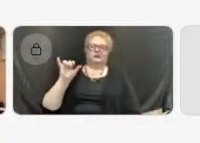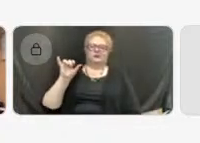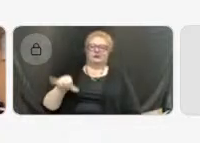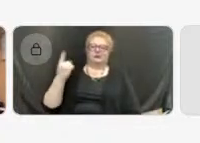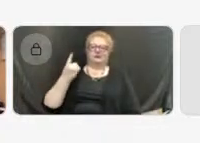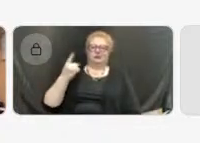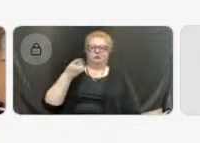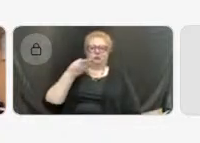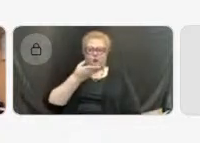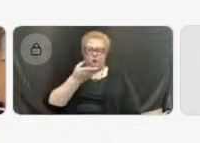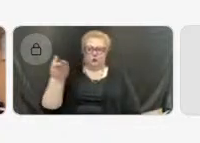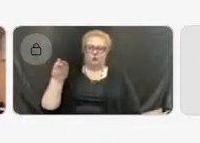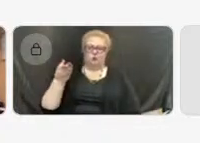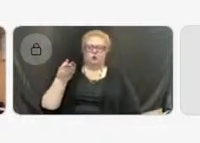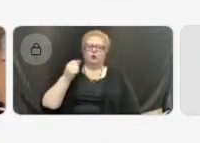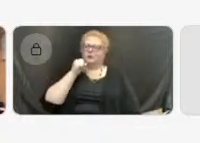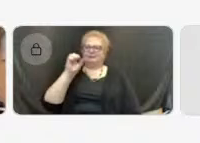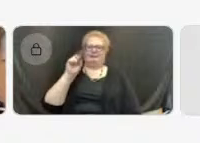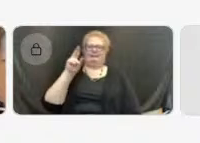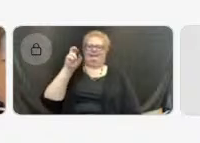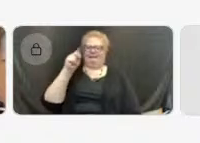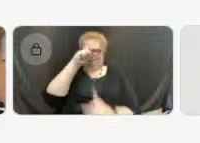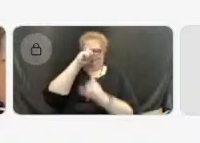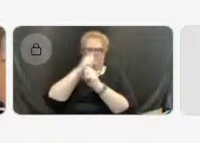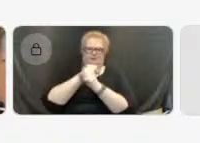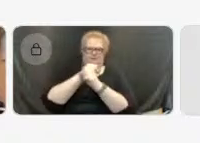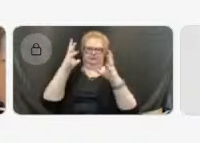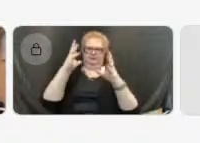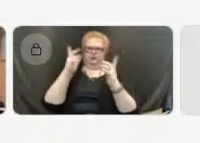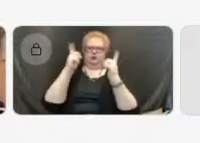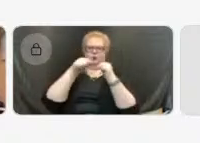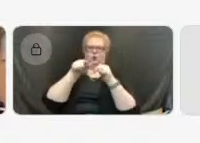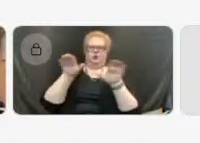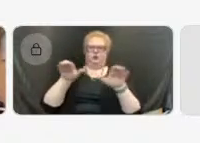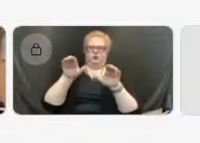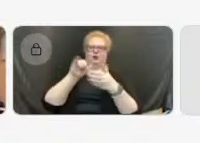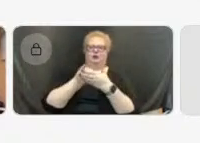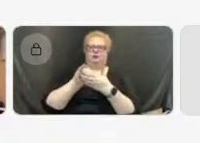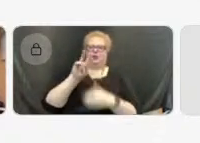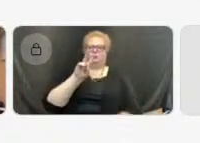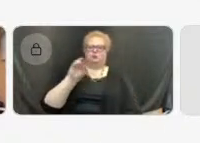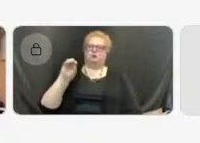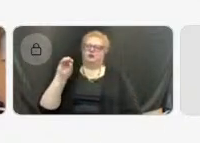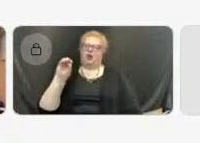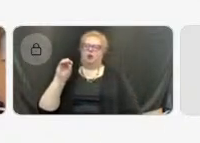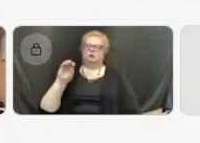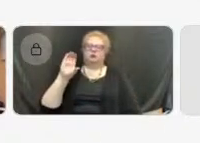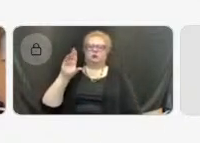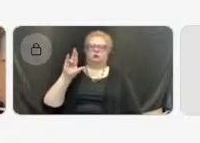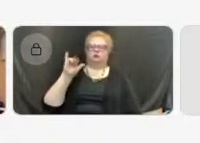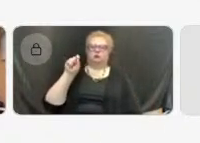Commission, did not envision back in your 2000 Crystal Valley Neighborhood Action Plan.